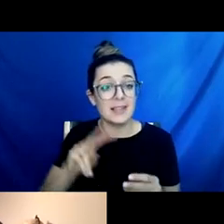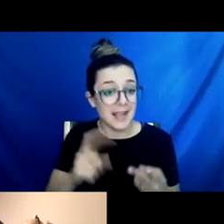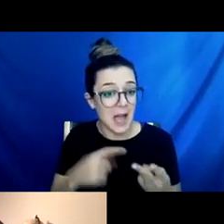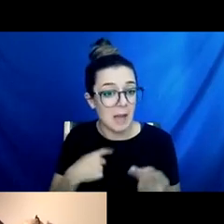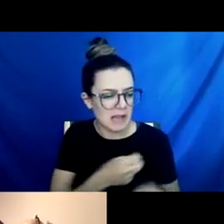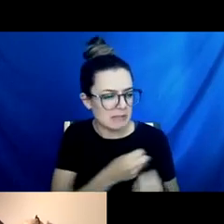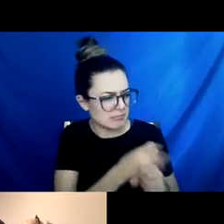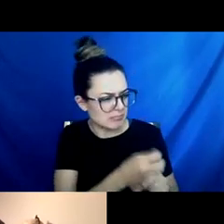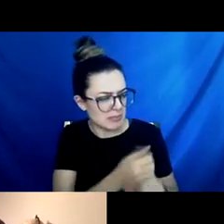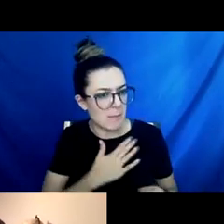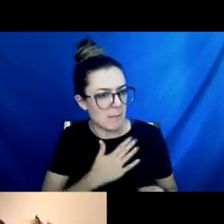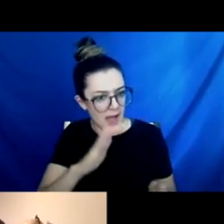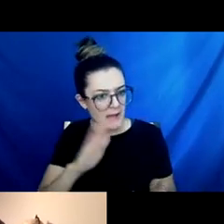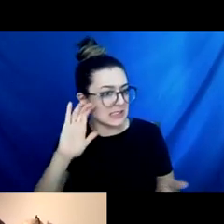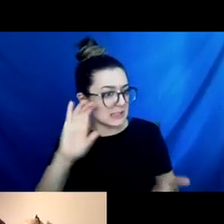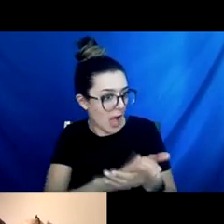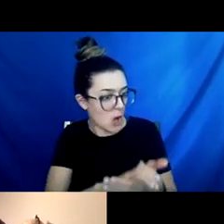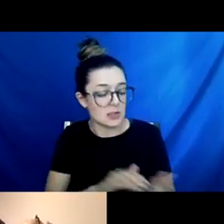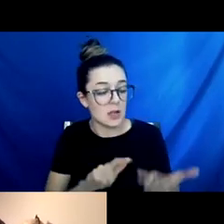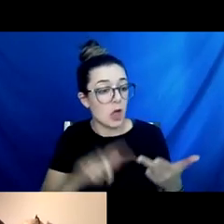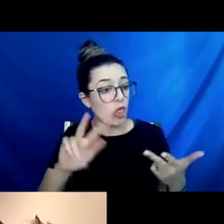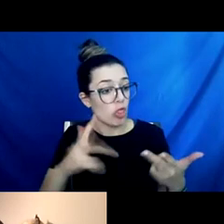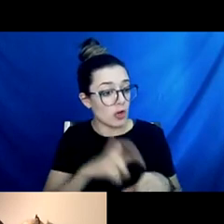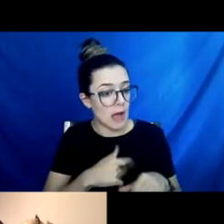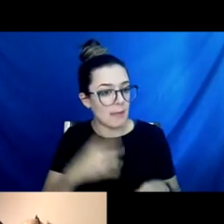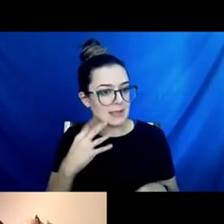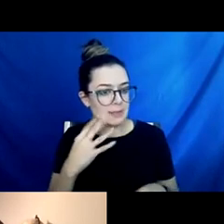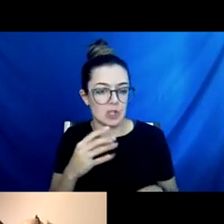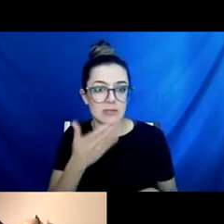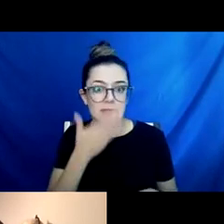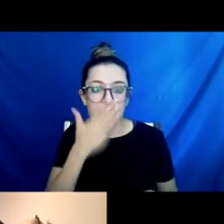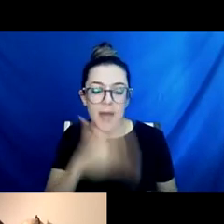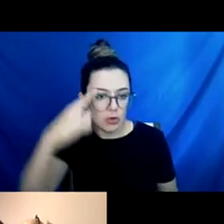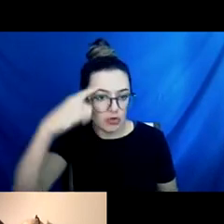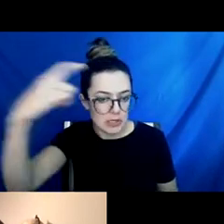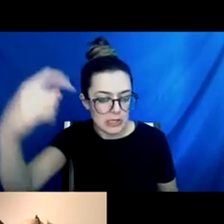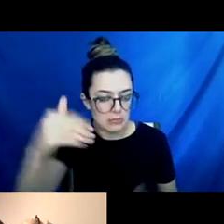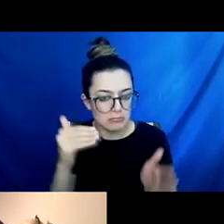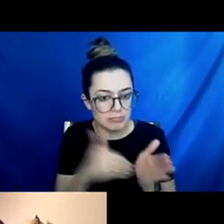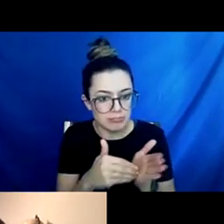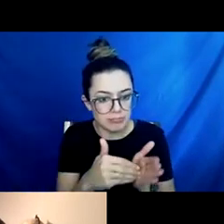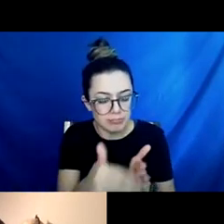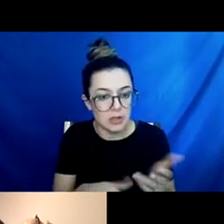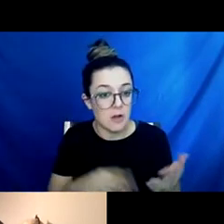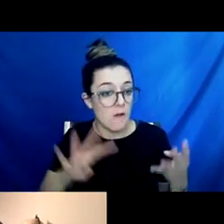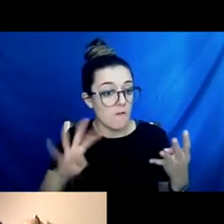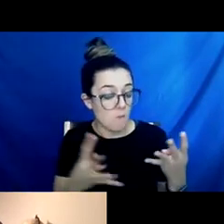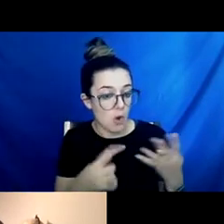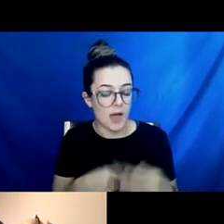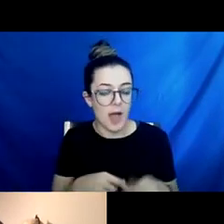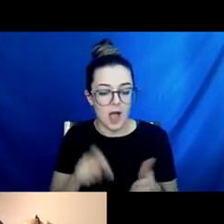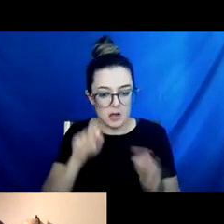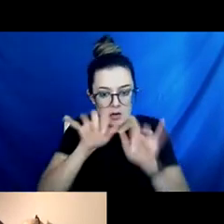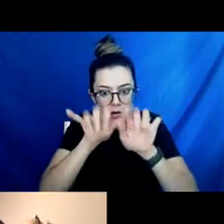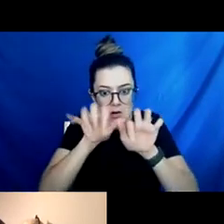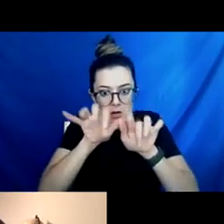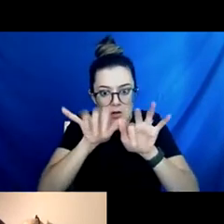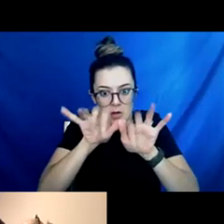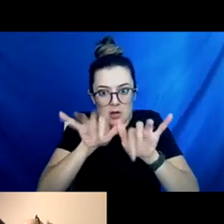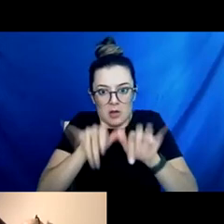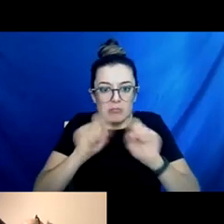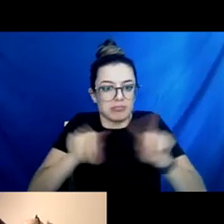I had nightmares. The next time I wrote, I think it was 8 2,000-word pieces in a week. Like, it just went bananas, like work. And